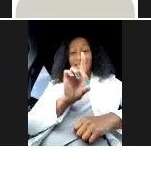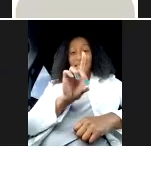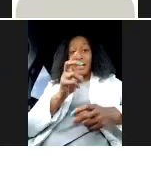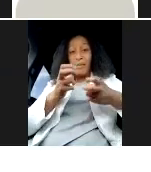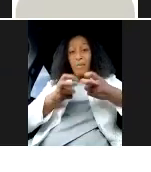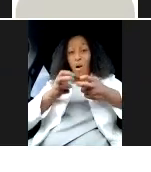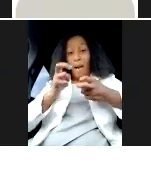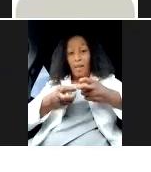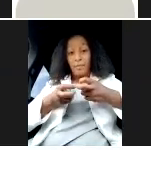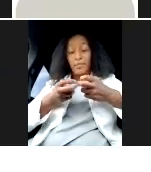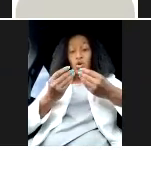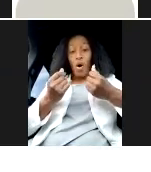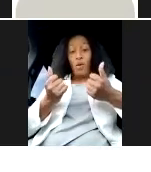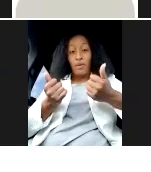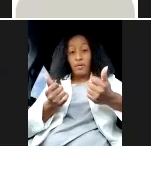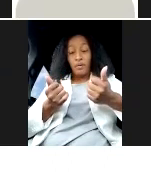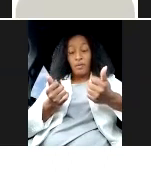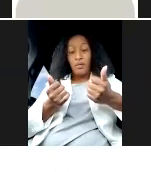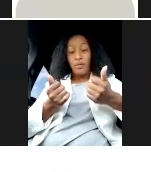So you can see. Um,